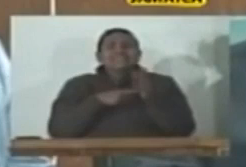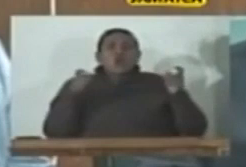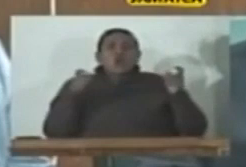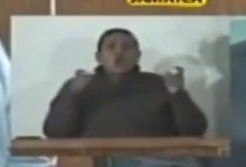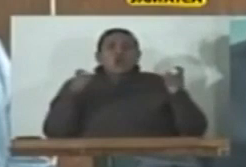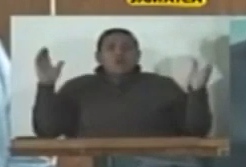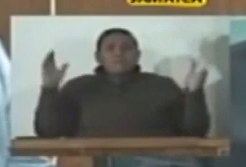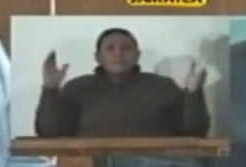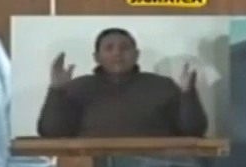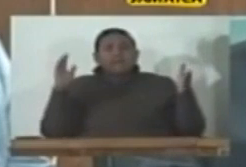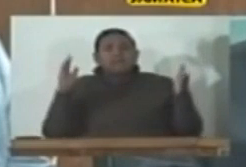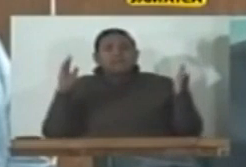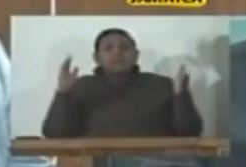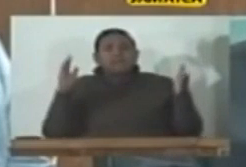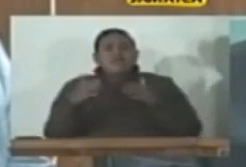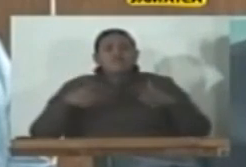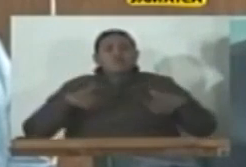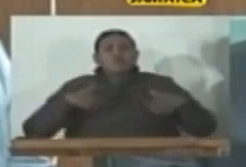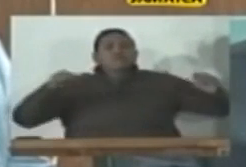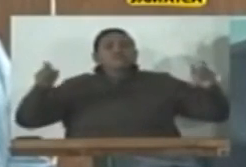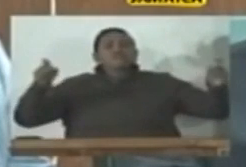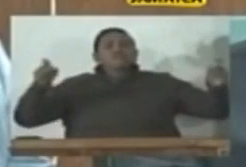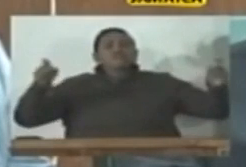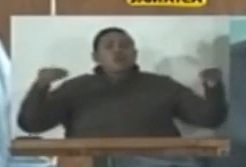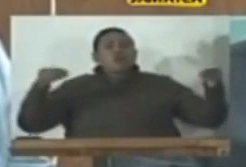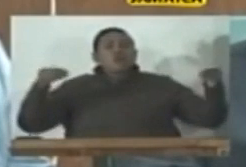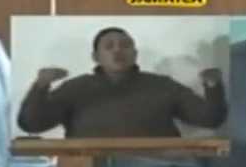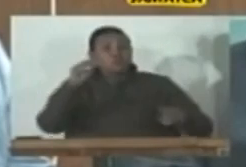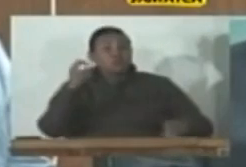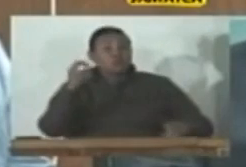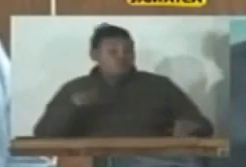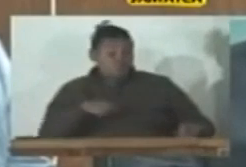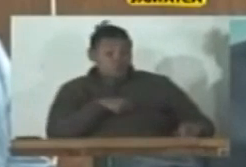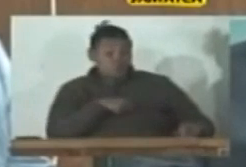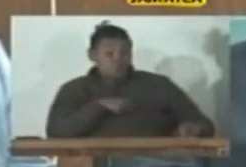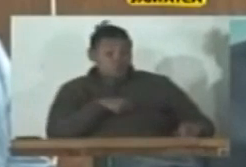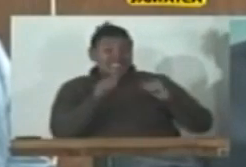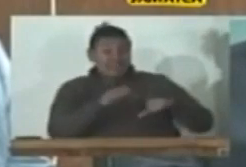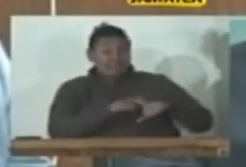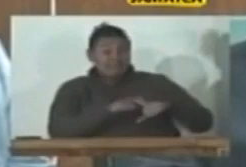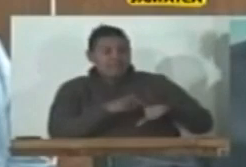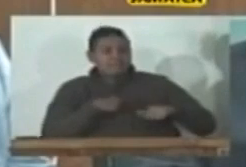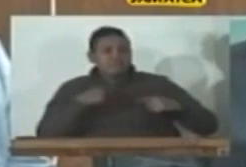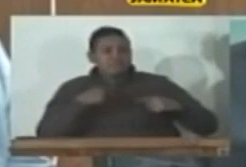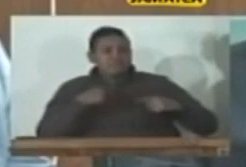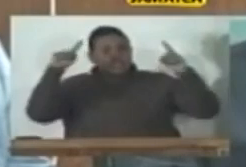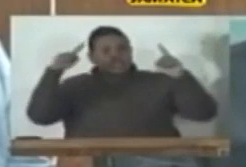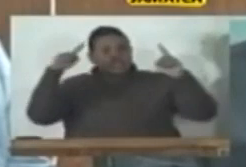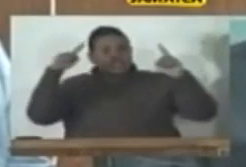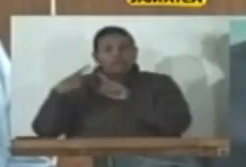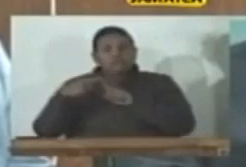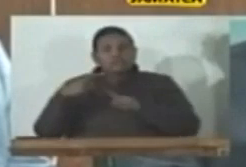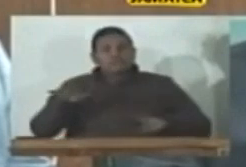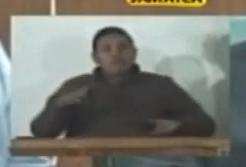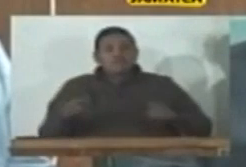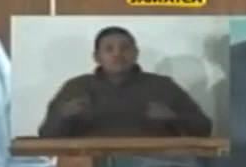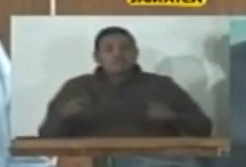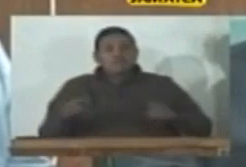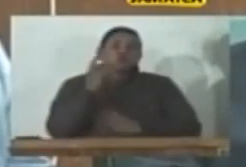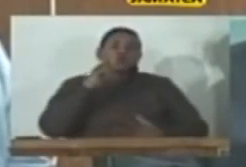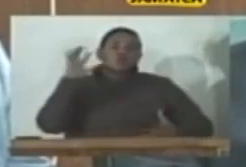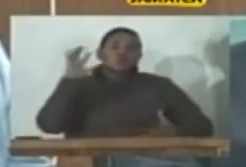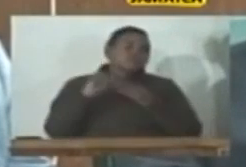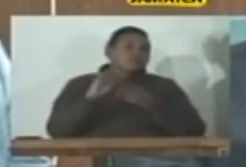time achieved positive average growth over the next 4 years. And Minister, when you speak of